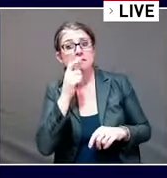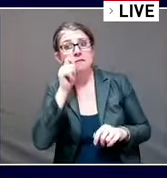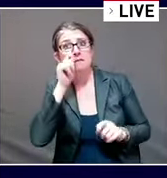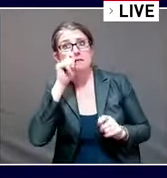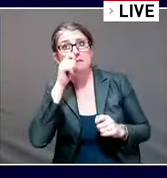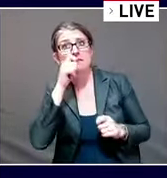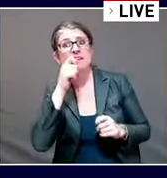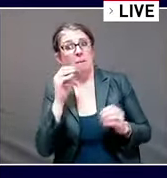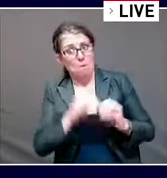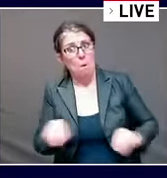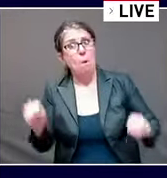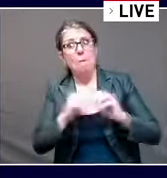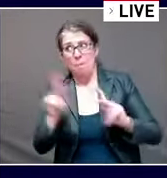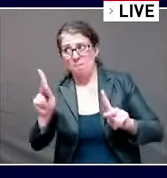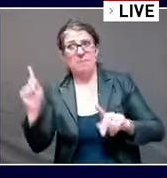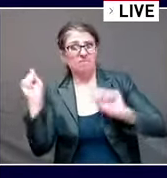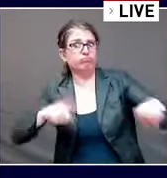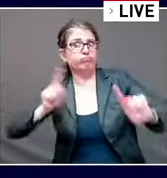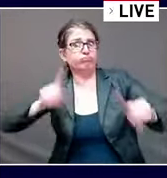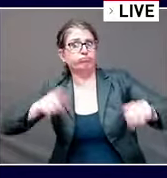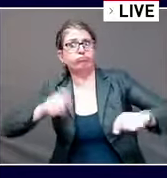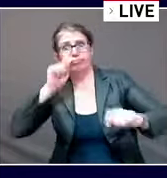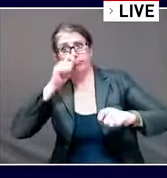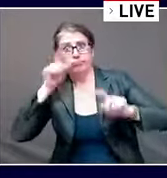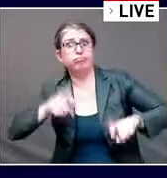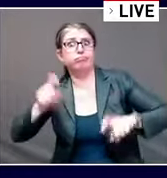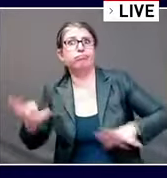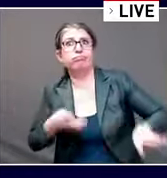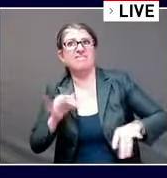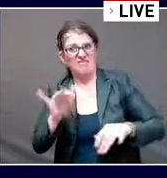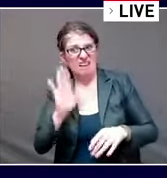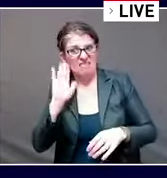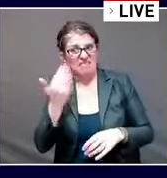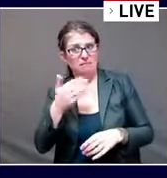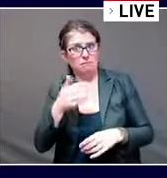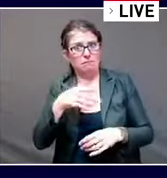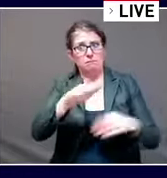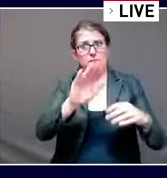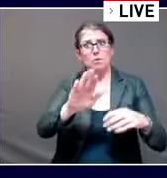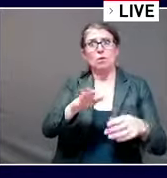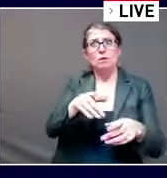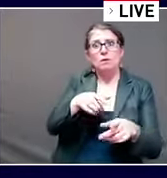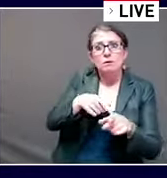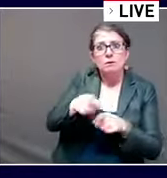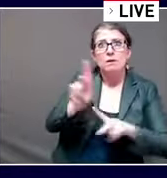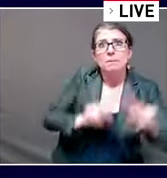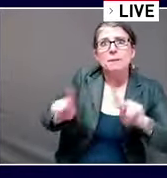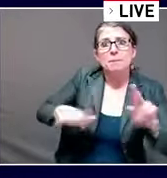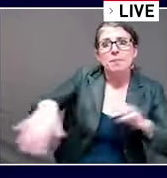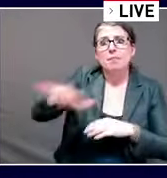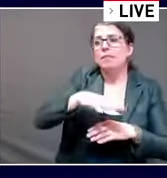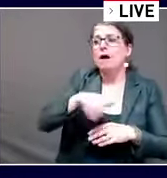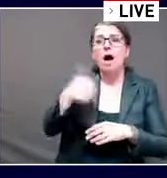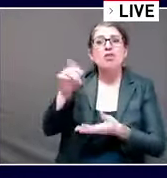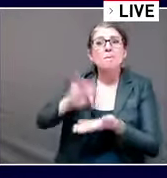healthcare professionals. So Morgan, let's start with the latter. The testing is